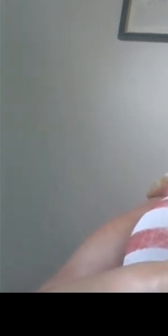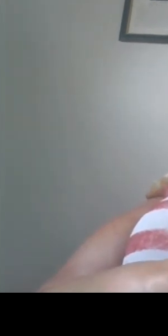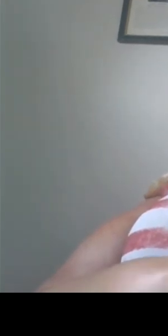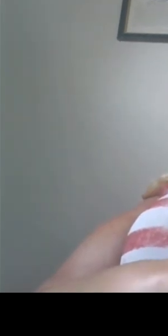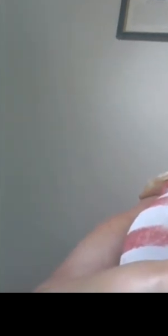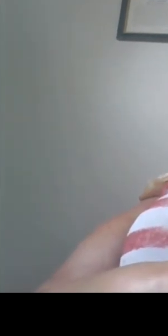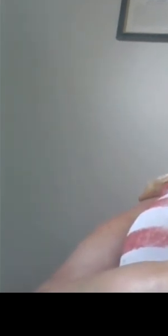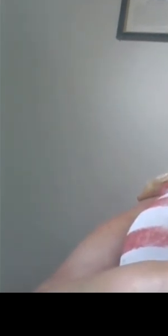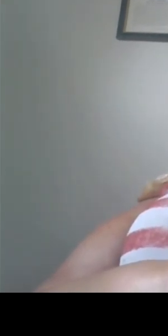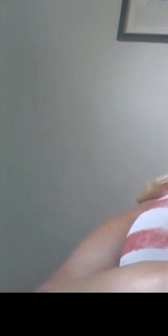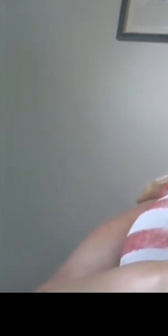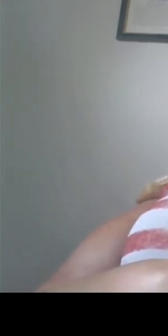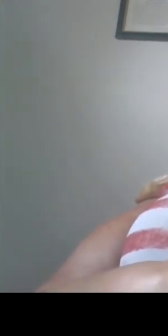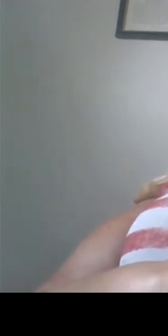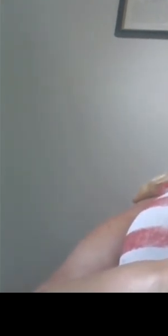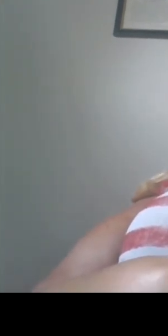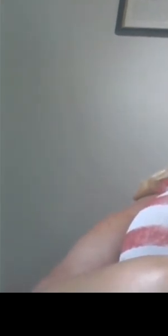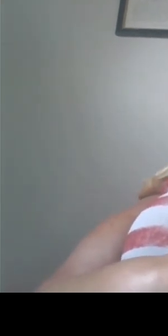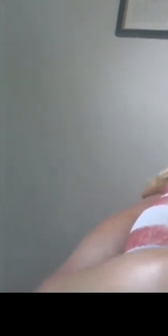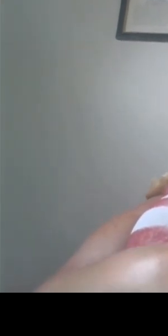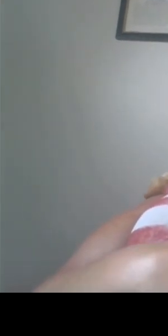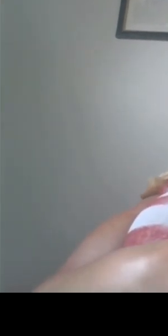support your